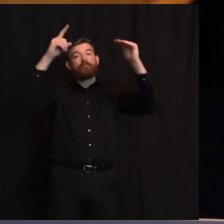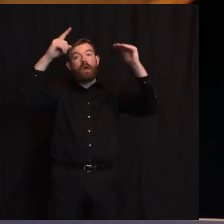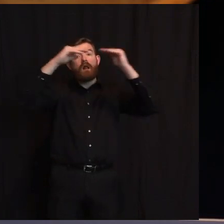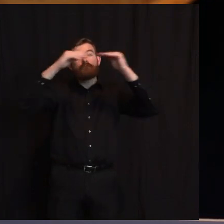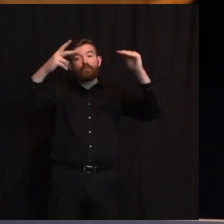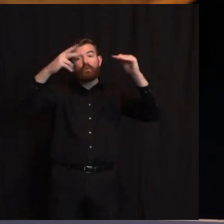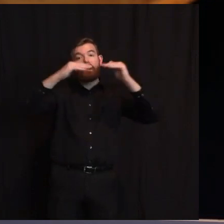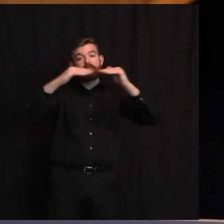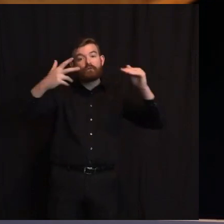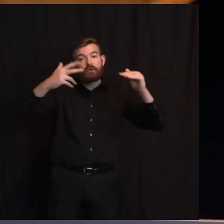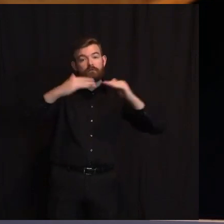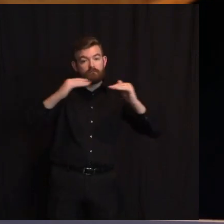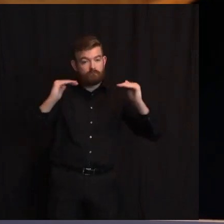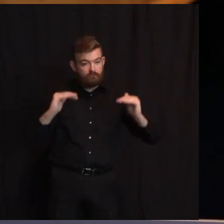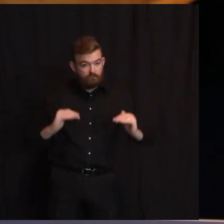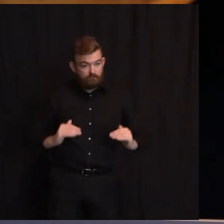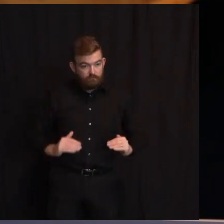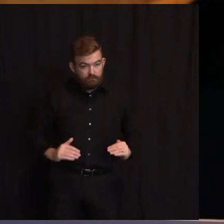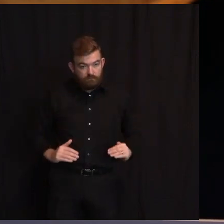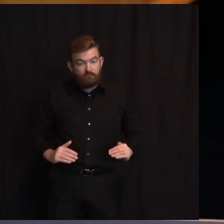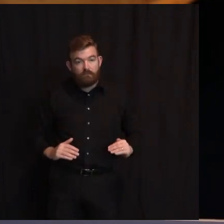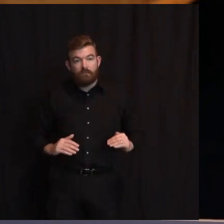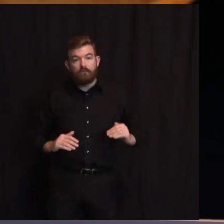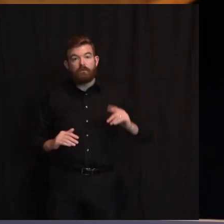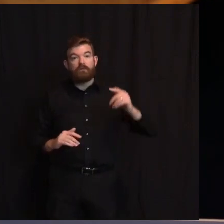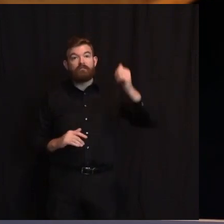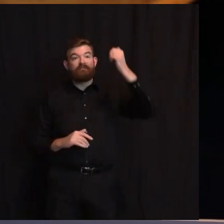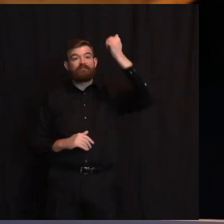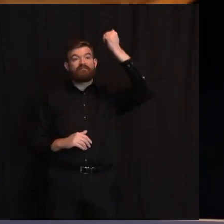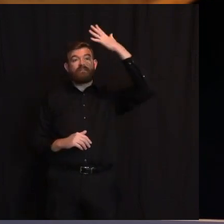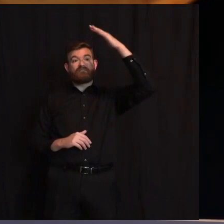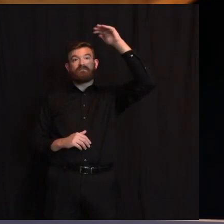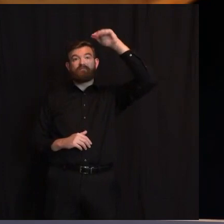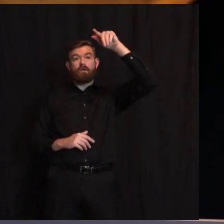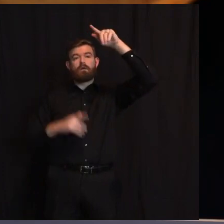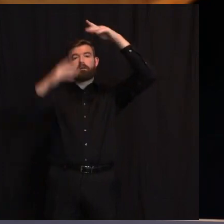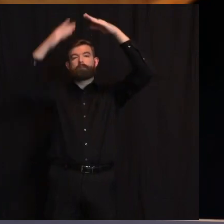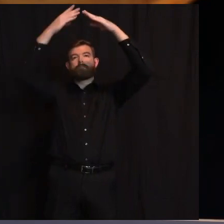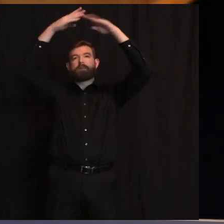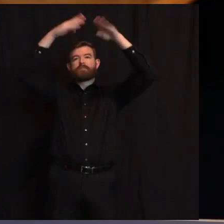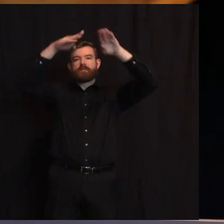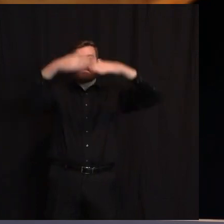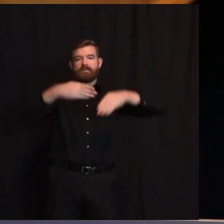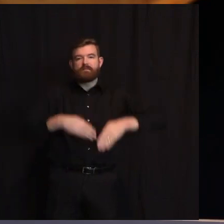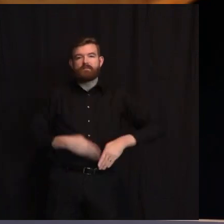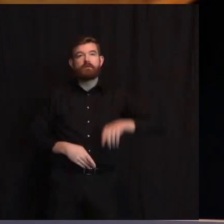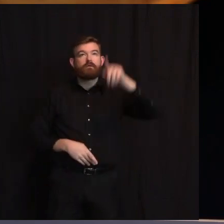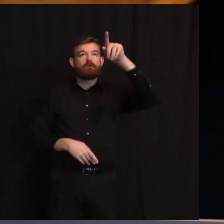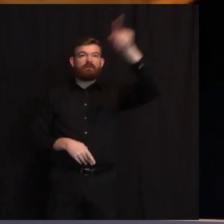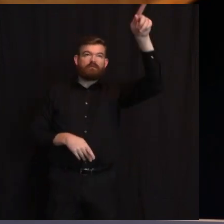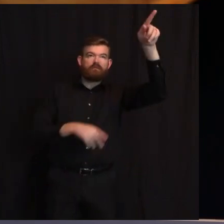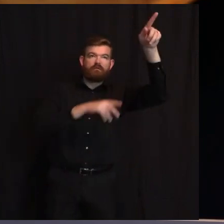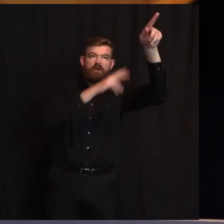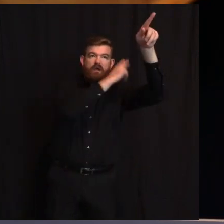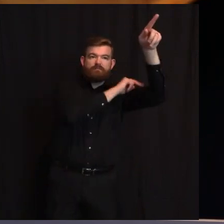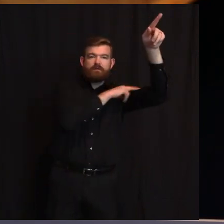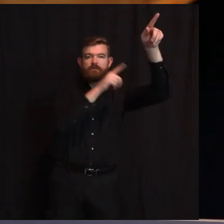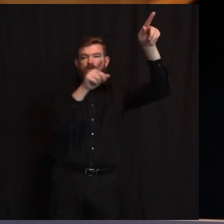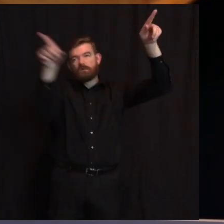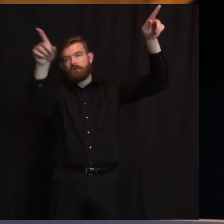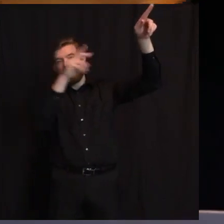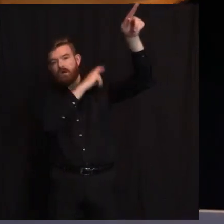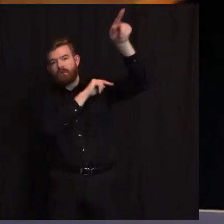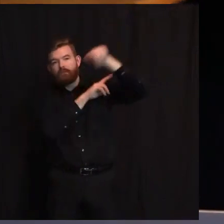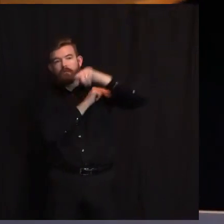for. And I always remind you that under normal circumstances, we have 18,000 licensed beds